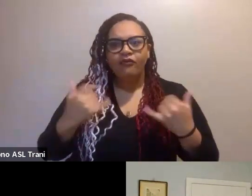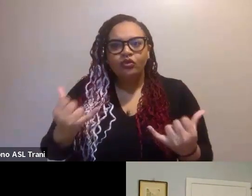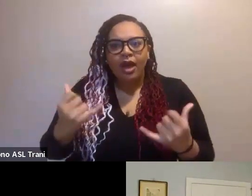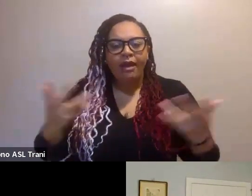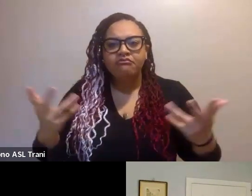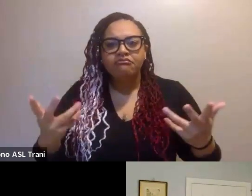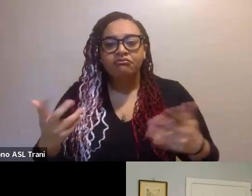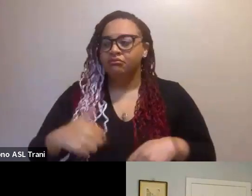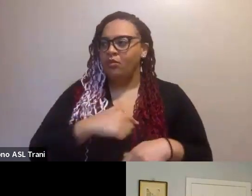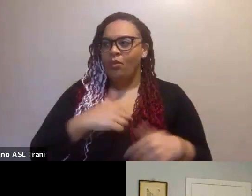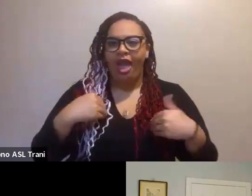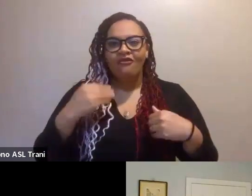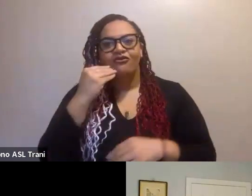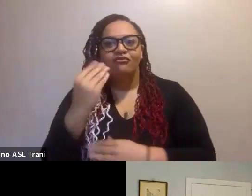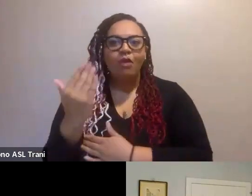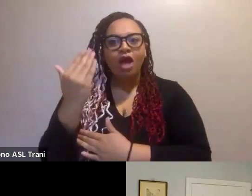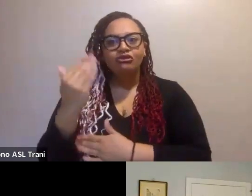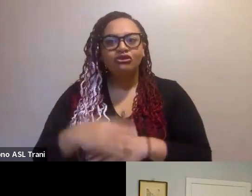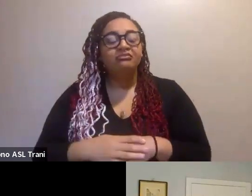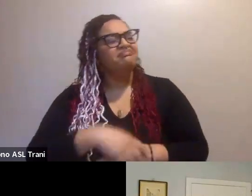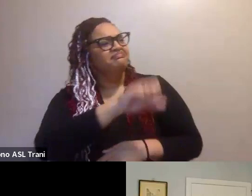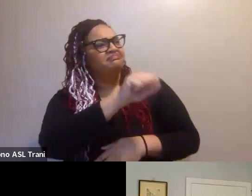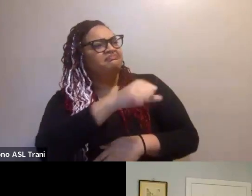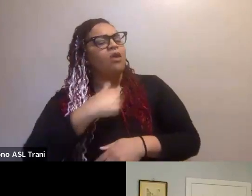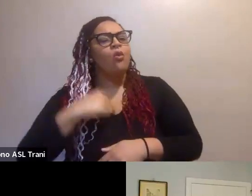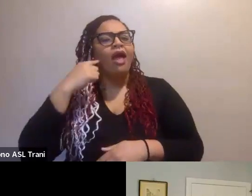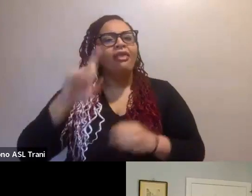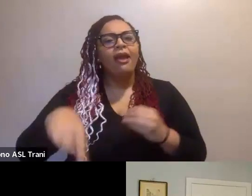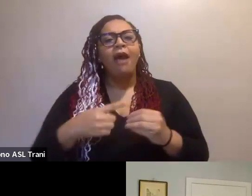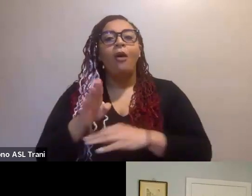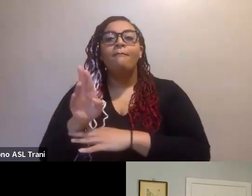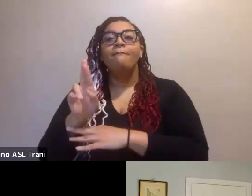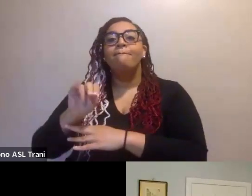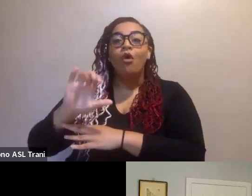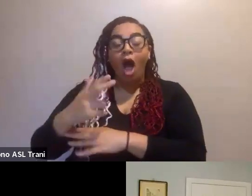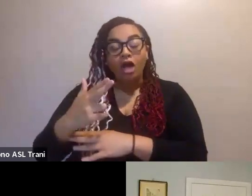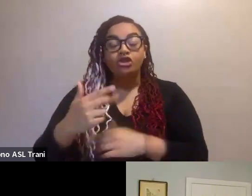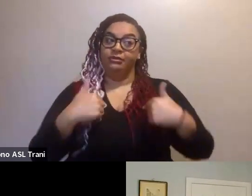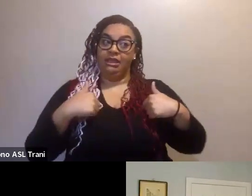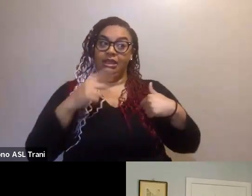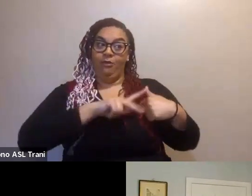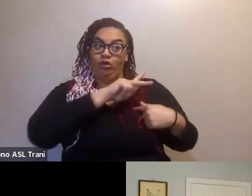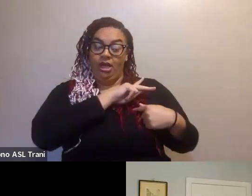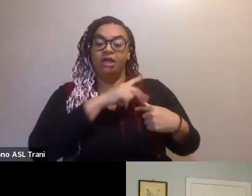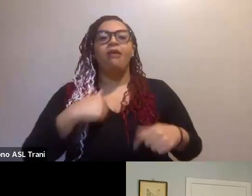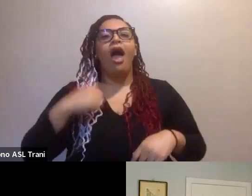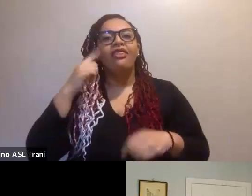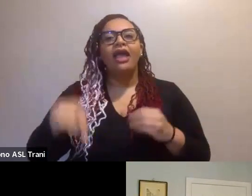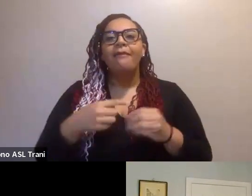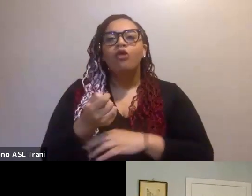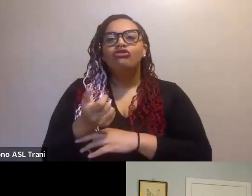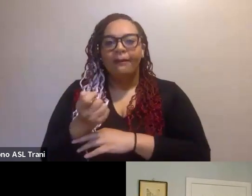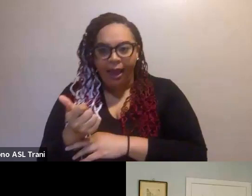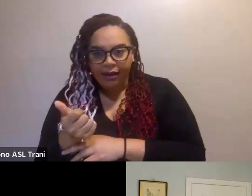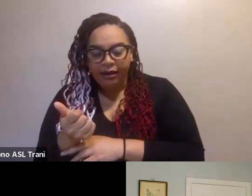what we're working on, right? Yeah. So when I think of brunch, at least this is just me, myself, and I think of champagne. I